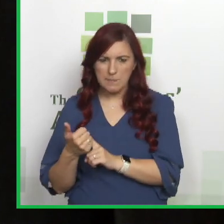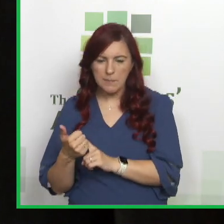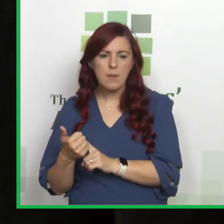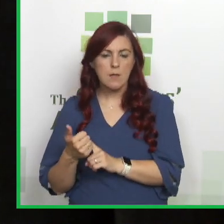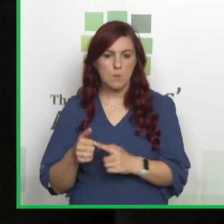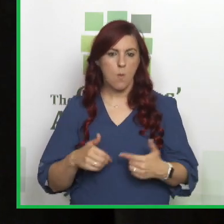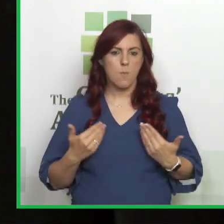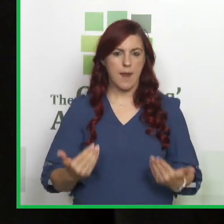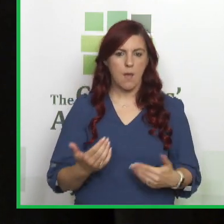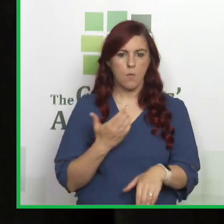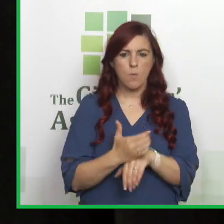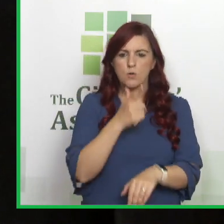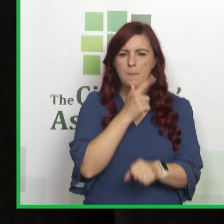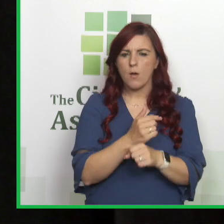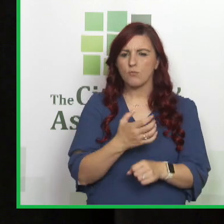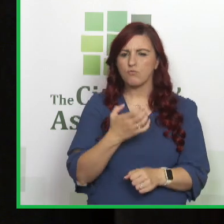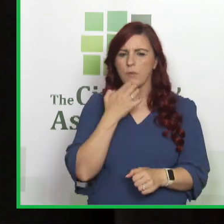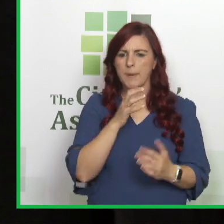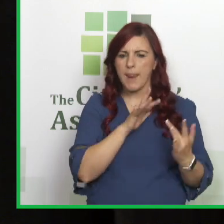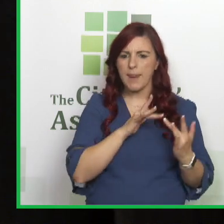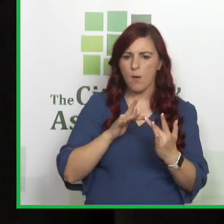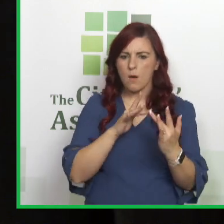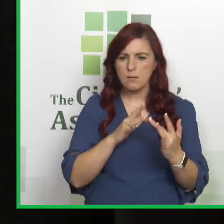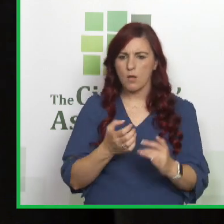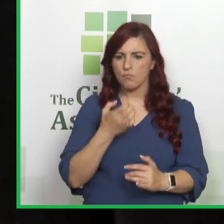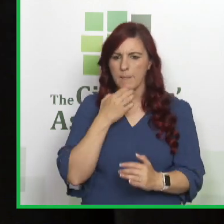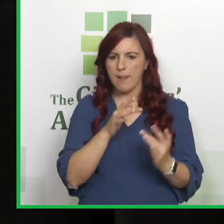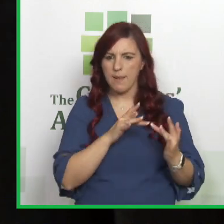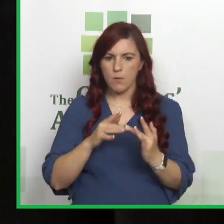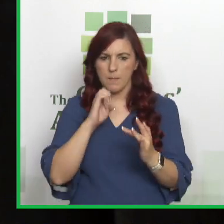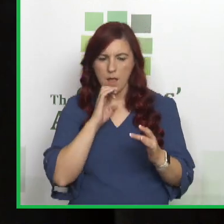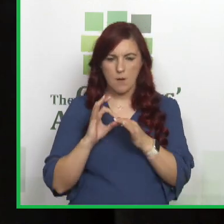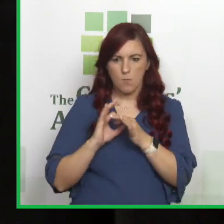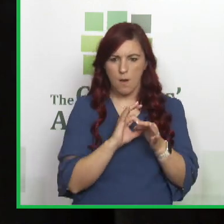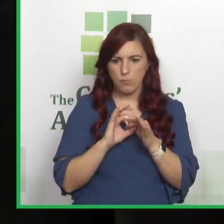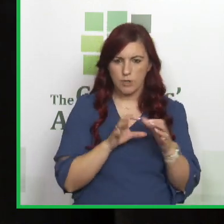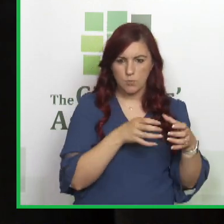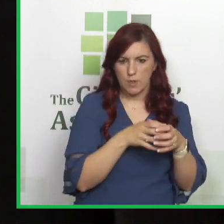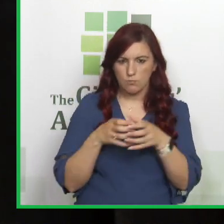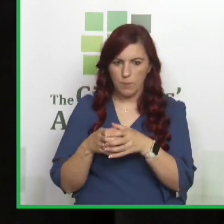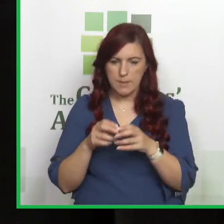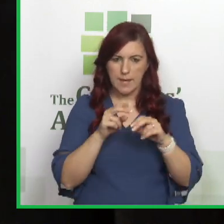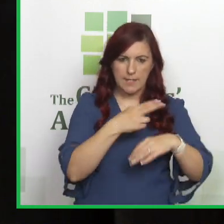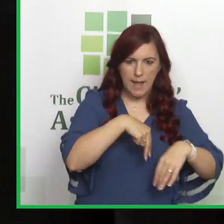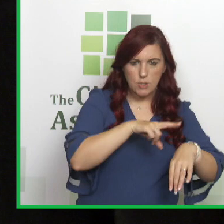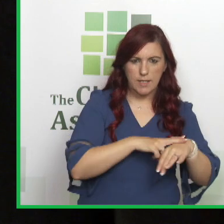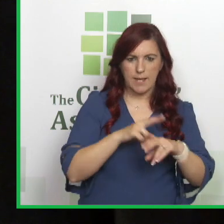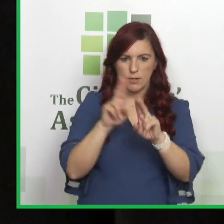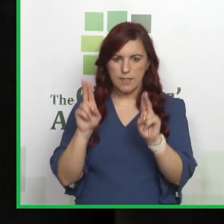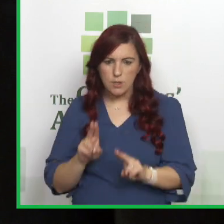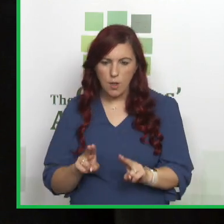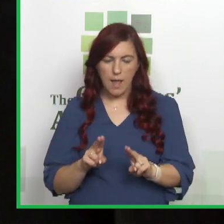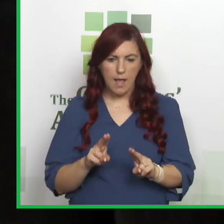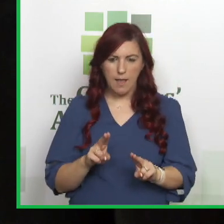constantly refer to criminal networks because cooperation between groups nationally and internationally is fluid, systemic, and